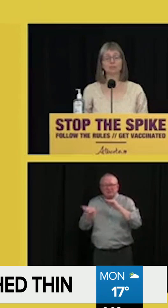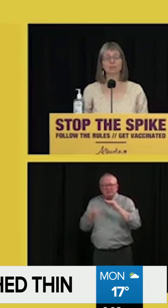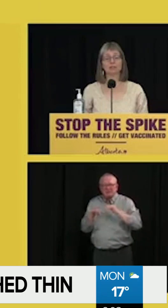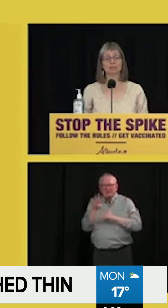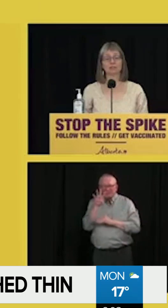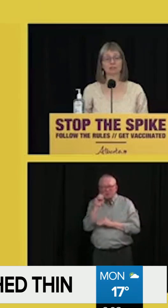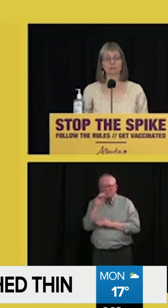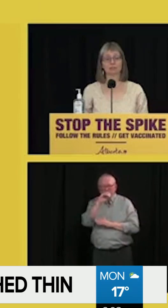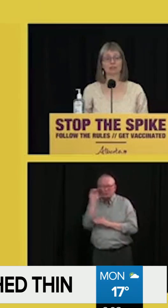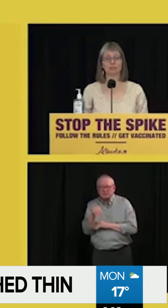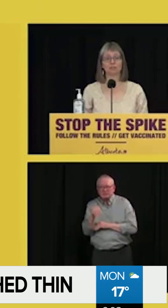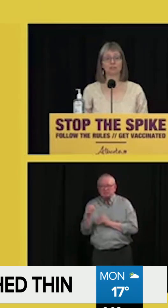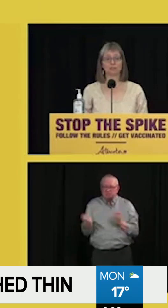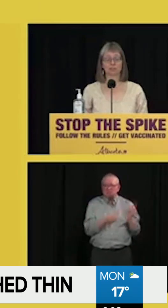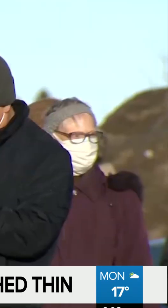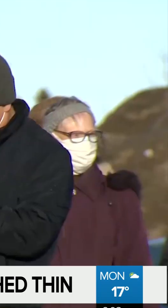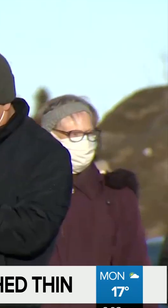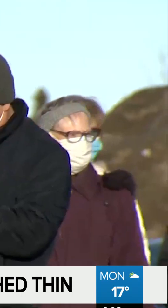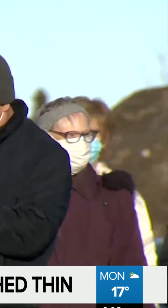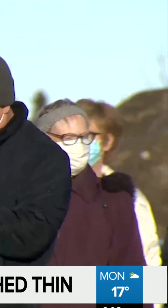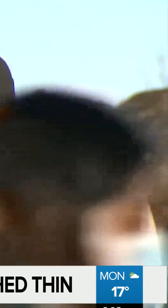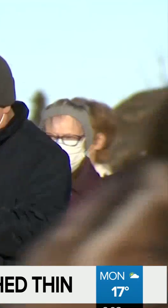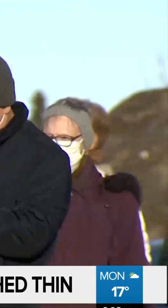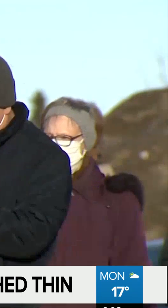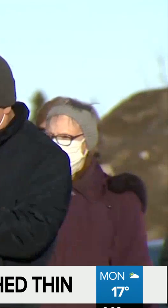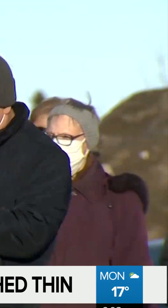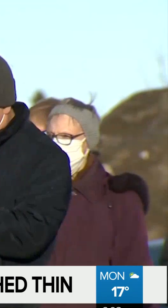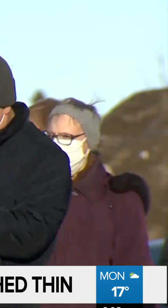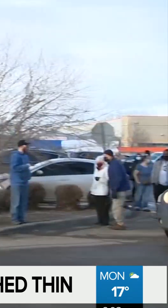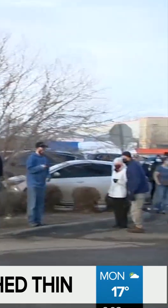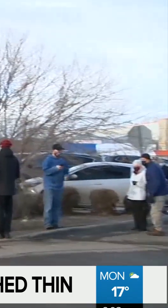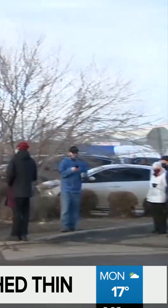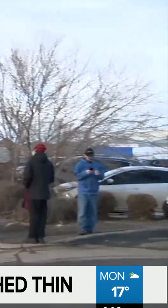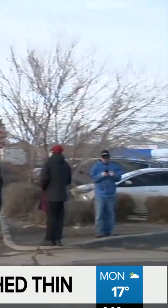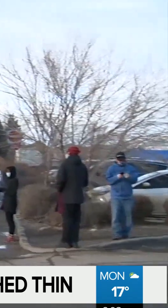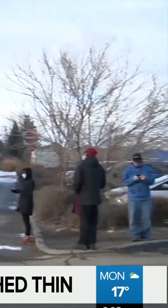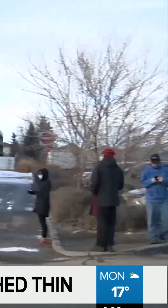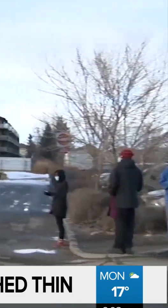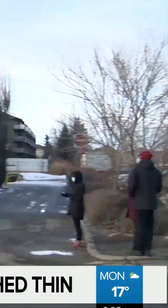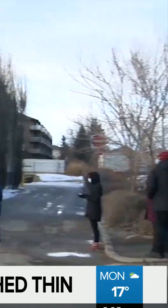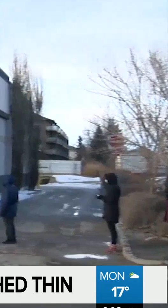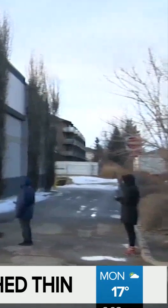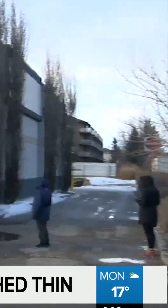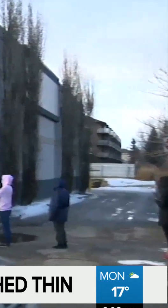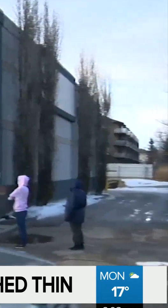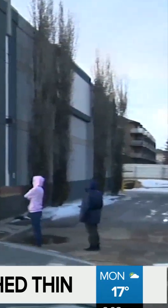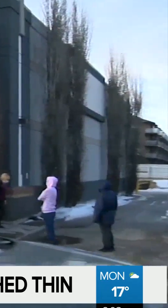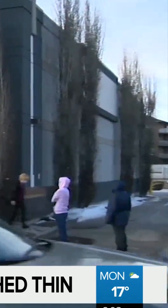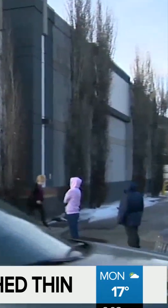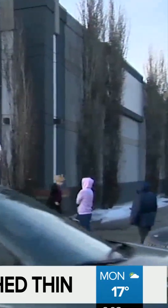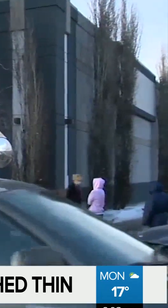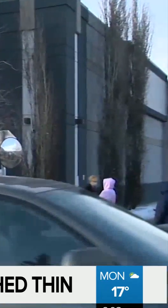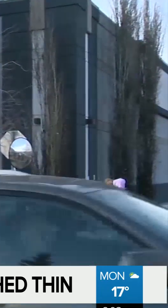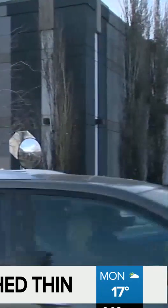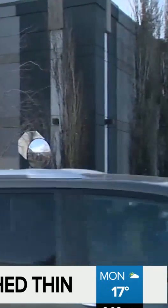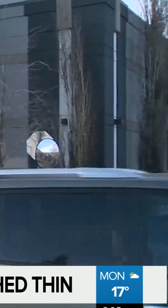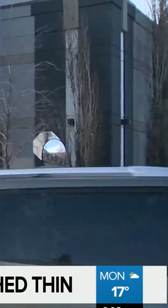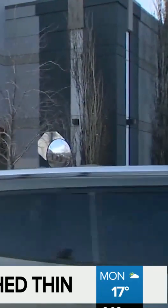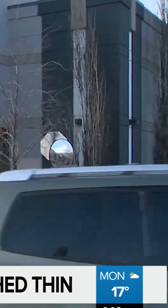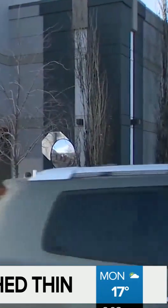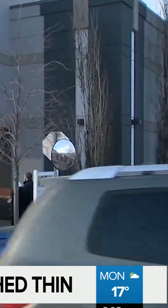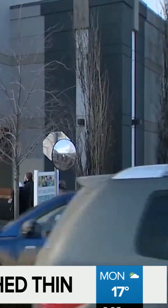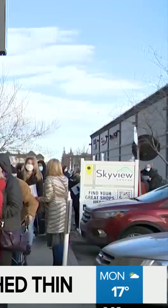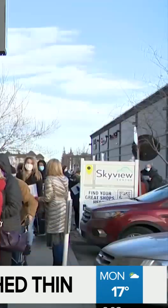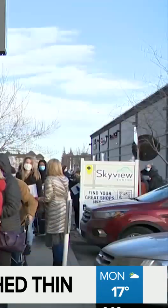with 7% under the age of 30. Premier Jason Kenney also spoke about plans to reopen, saying it's too early now. The province's